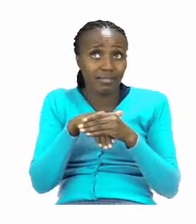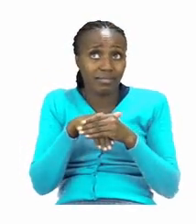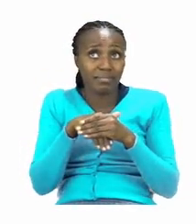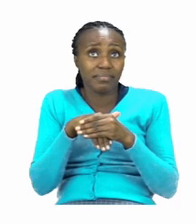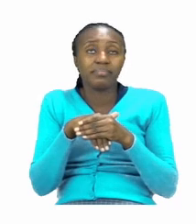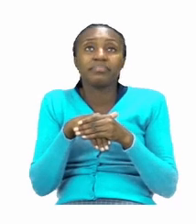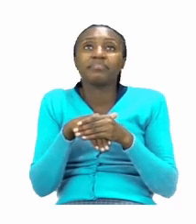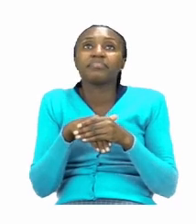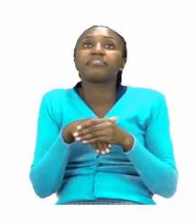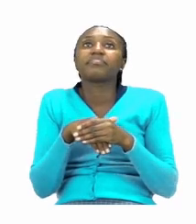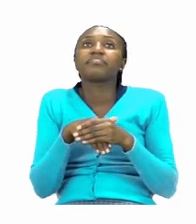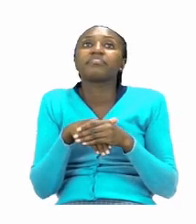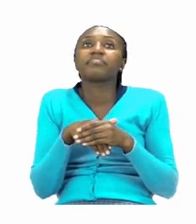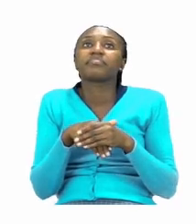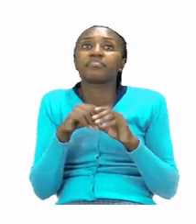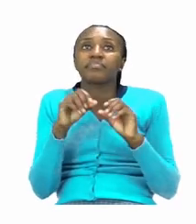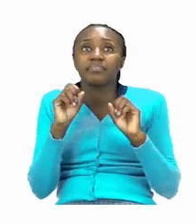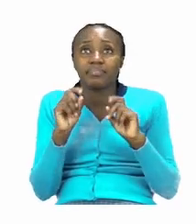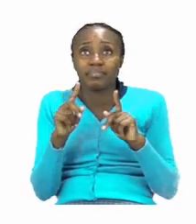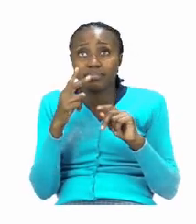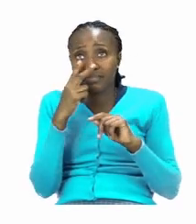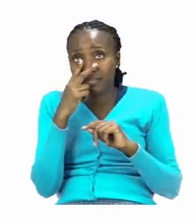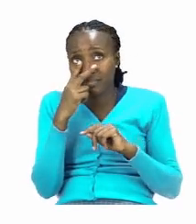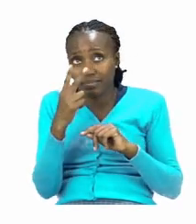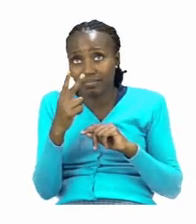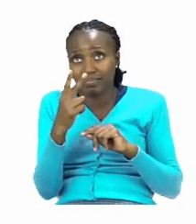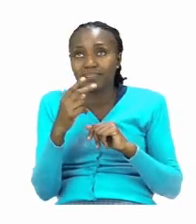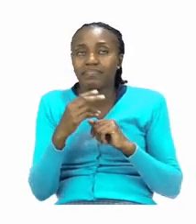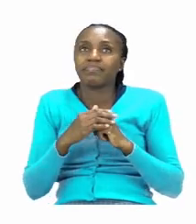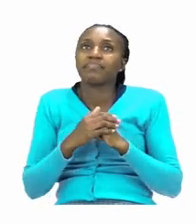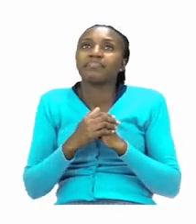So let's take a look at the board.